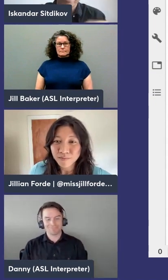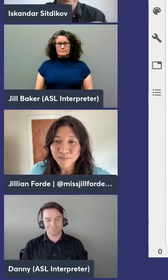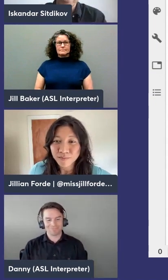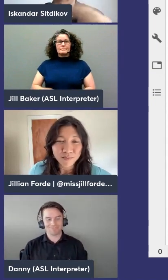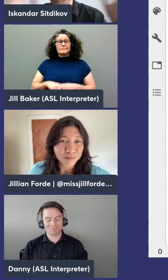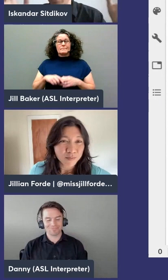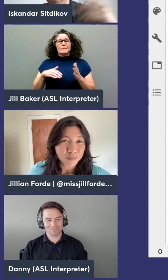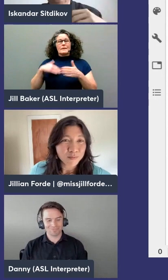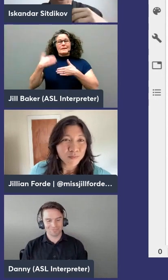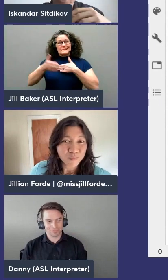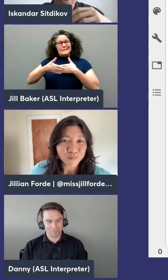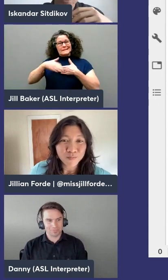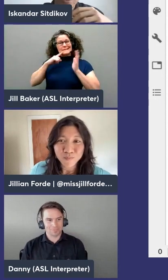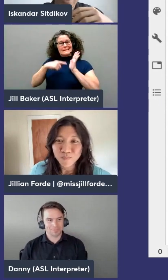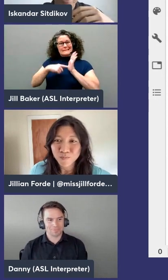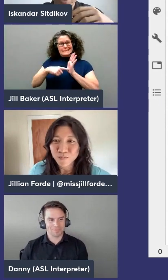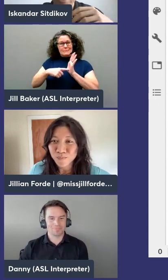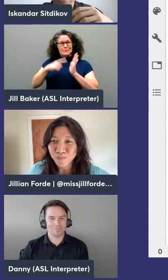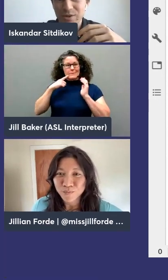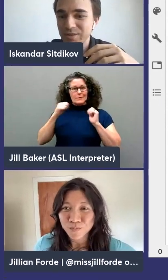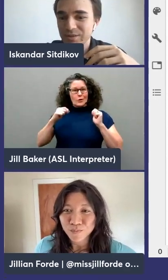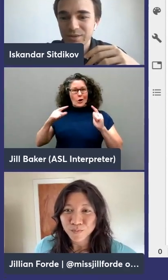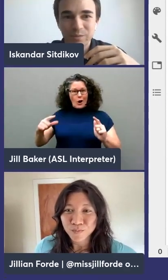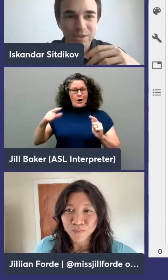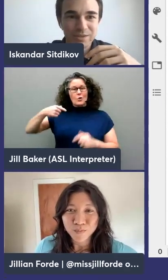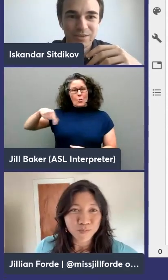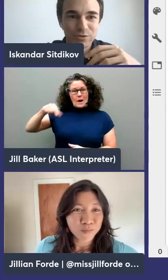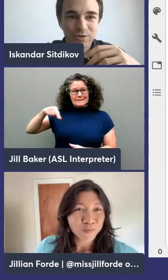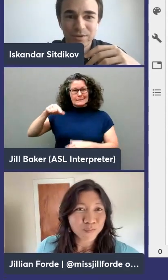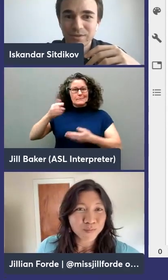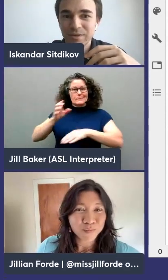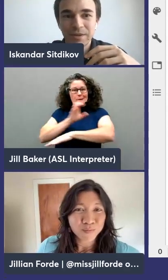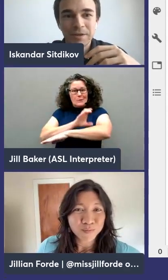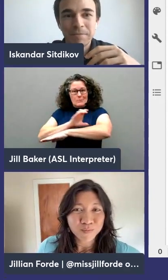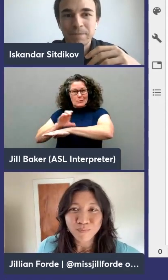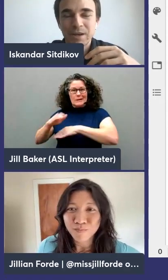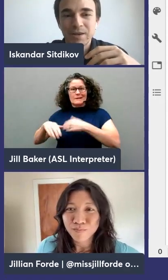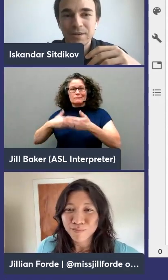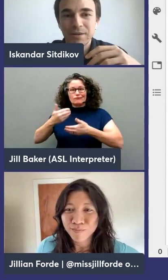Hello World example for all of the quantum computing is basically running the Bell state circuit.